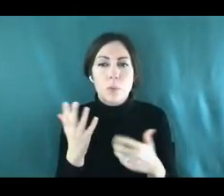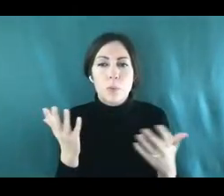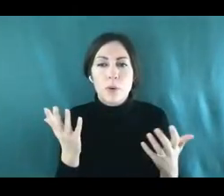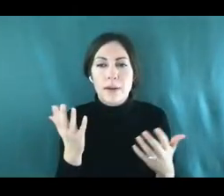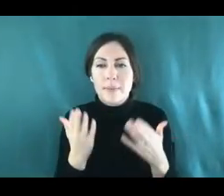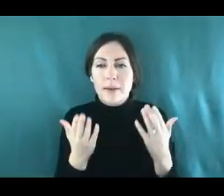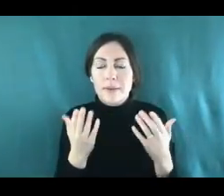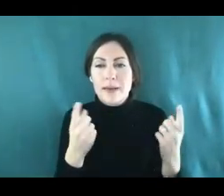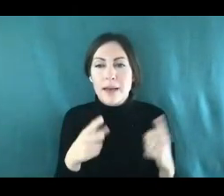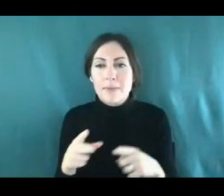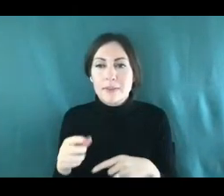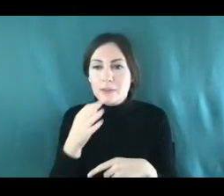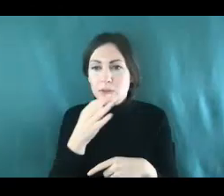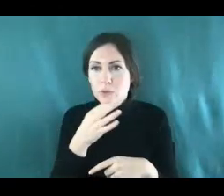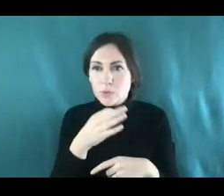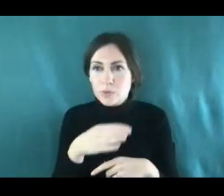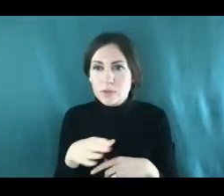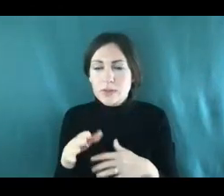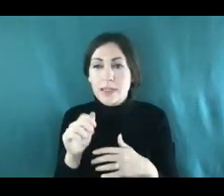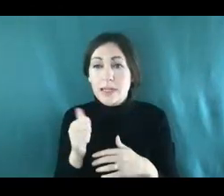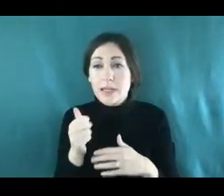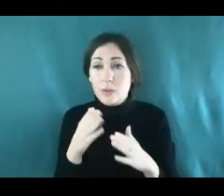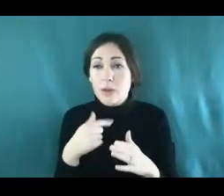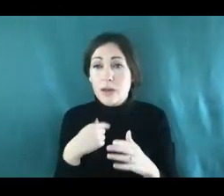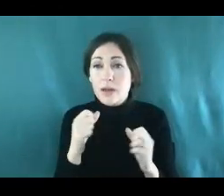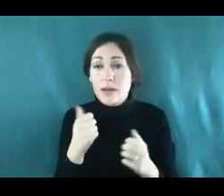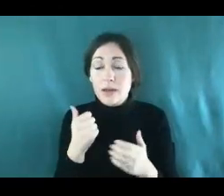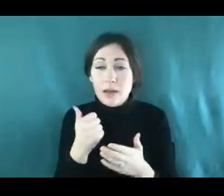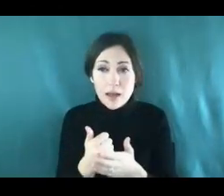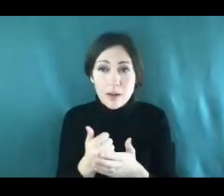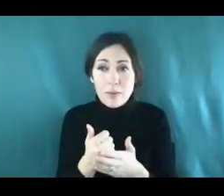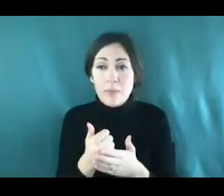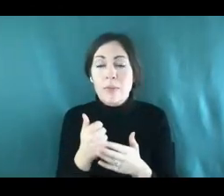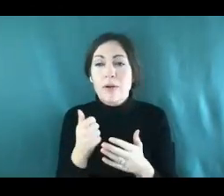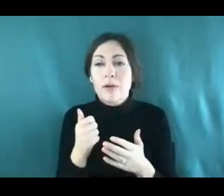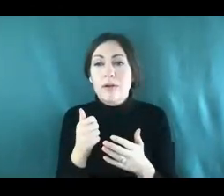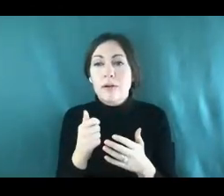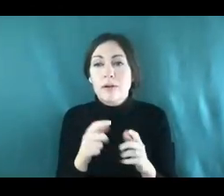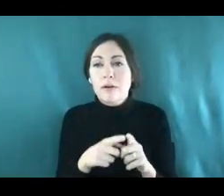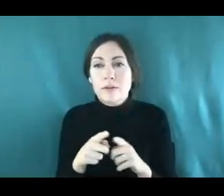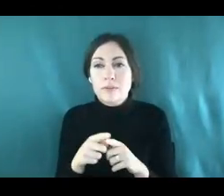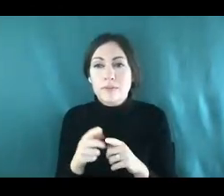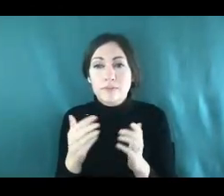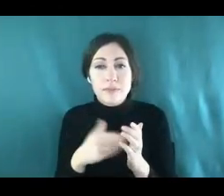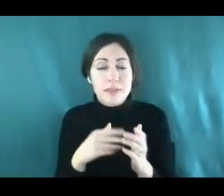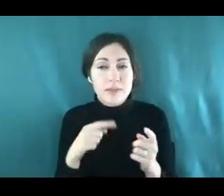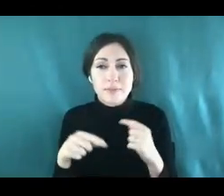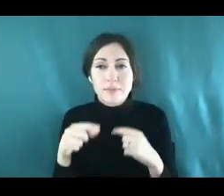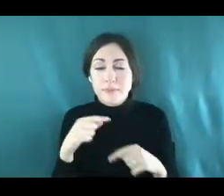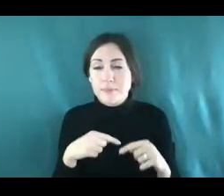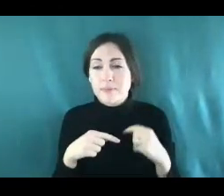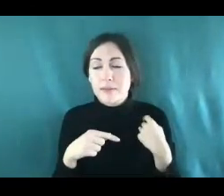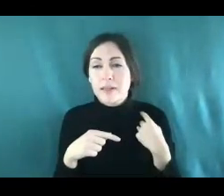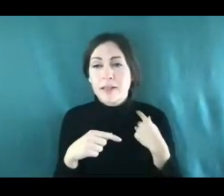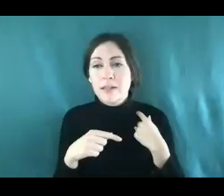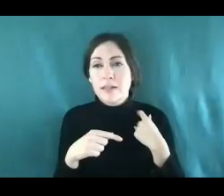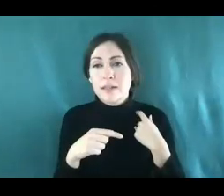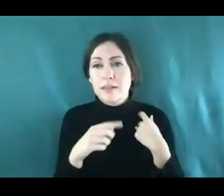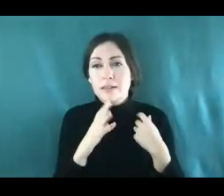in the near future? Is there any way that I might be able to help? And as well, again, going back to